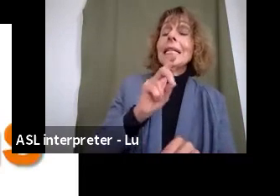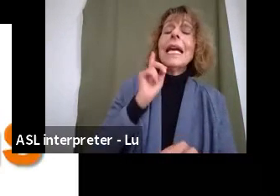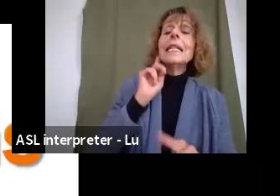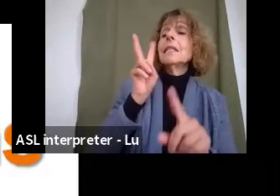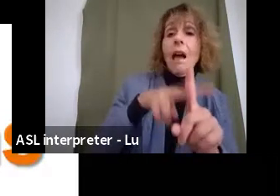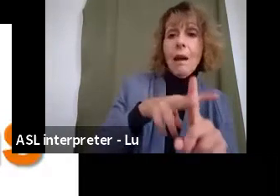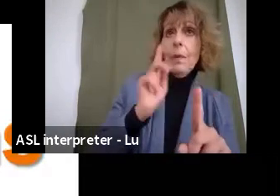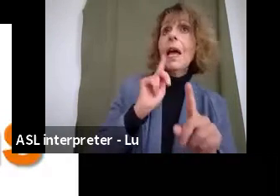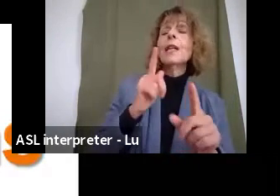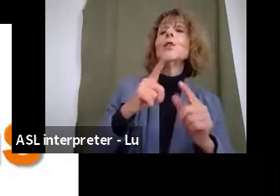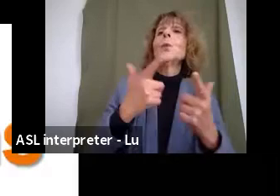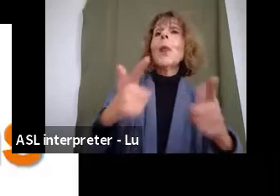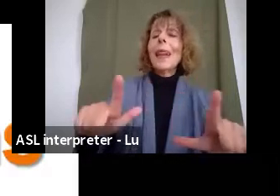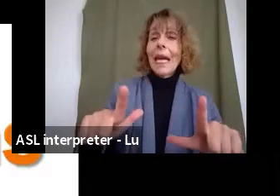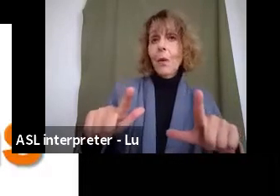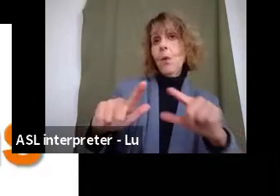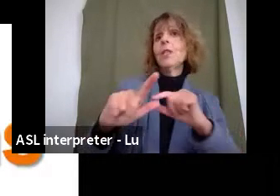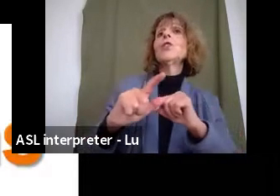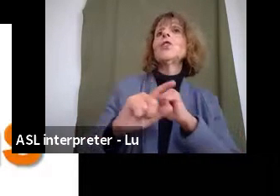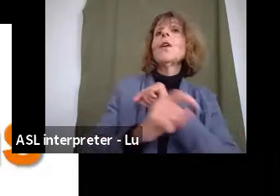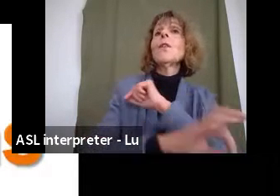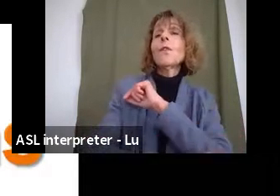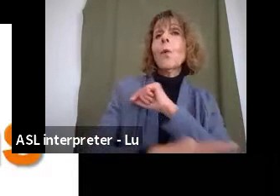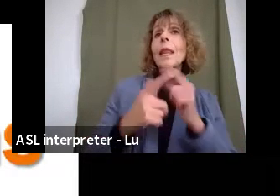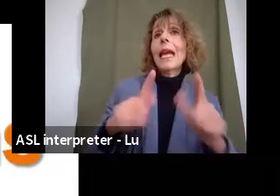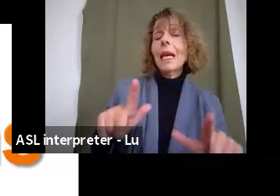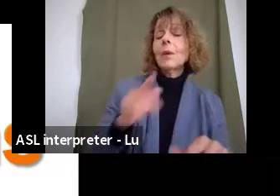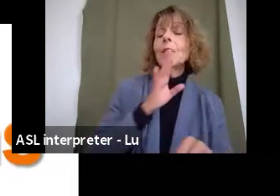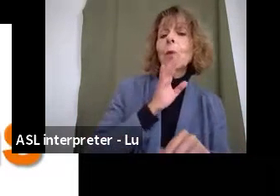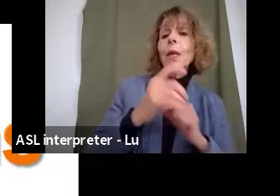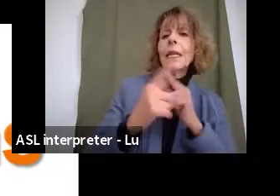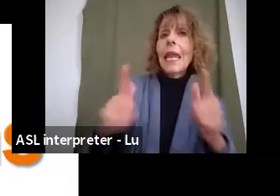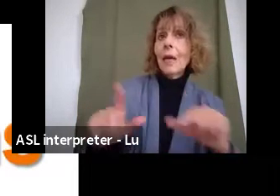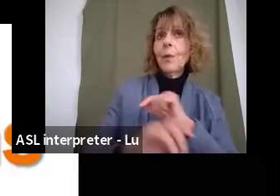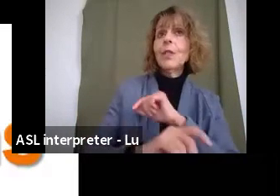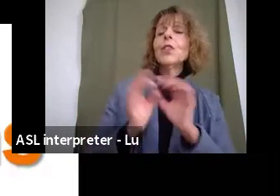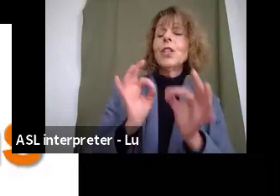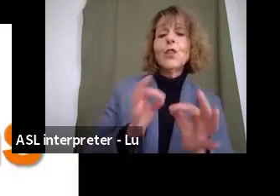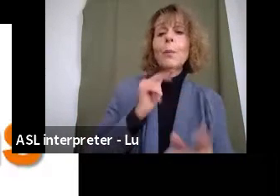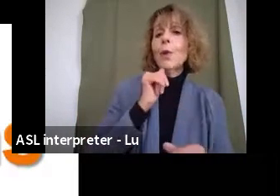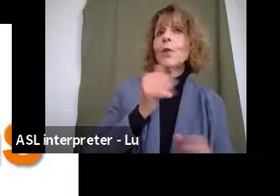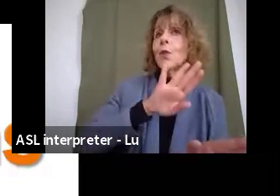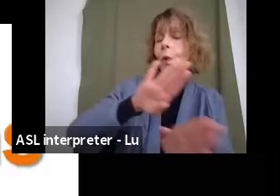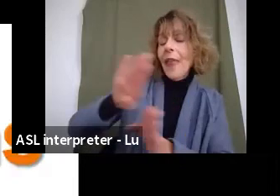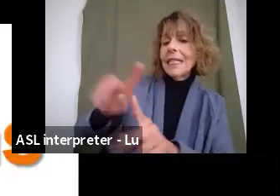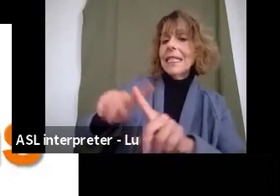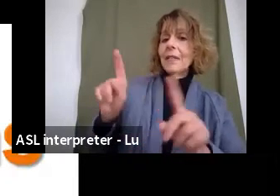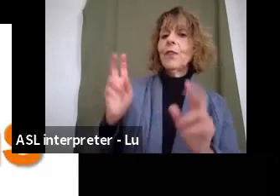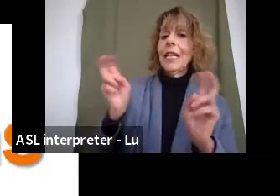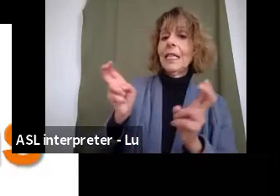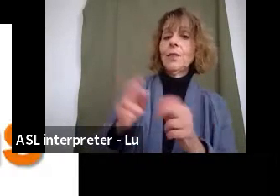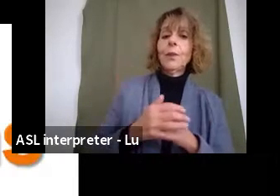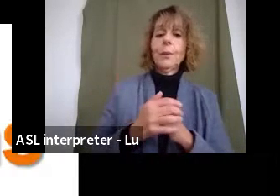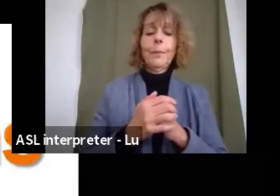that would be an ADA issue. From Holly, I work in healthcare settings that are not bound